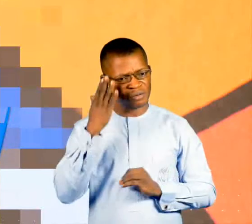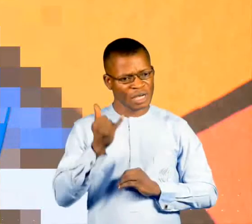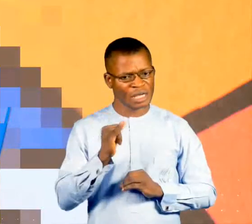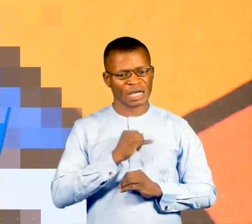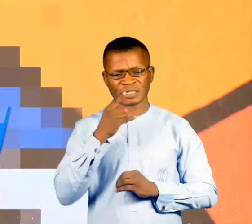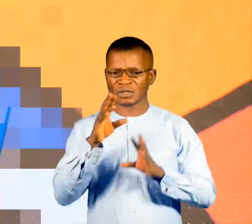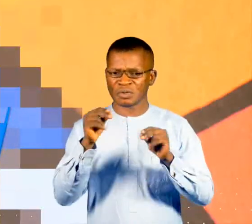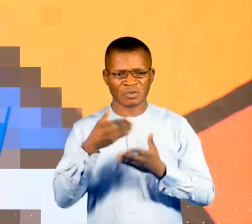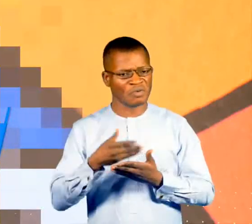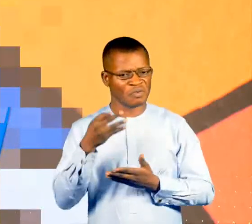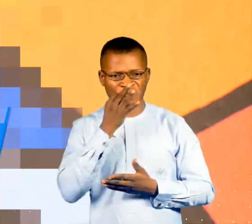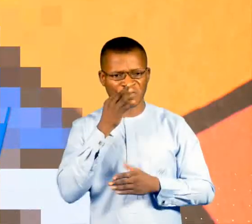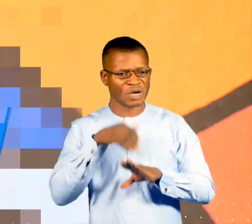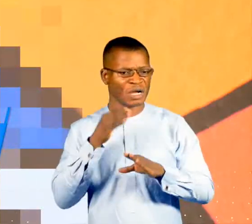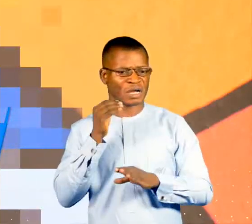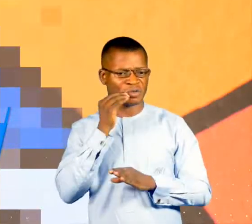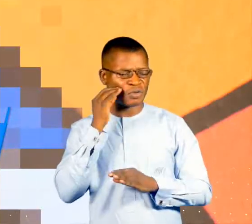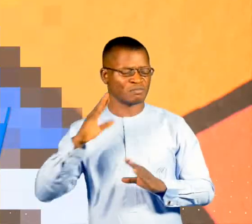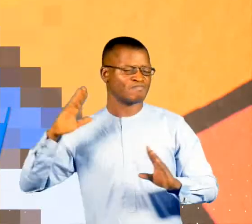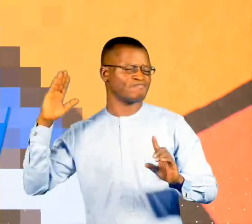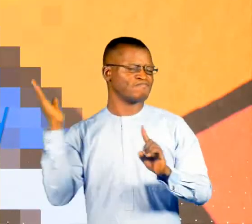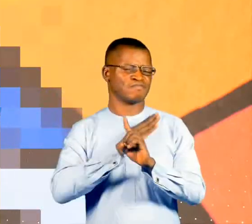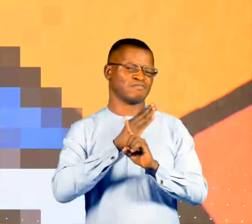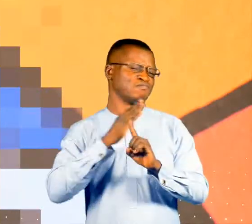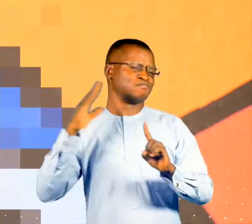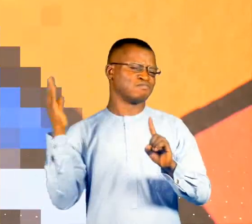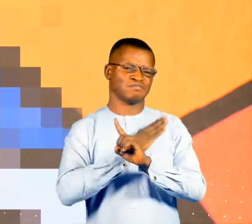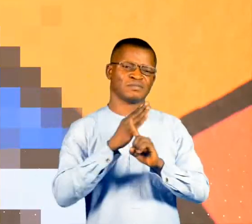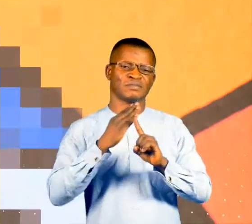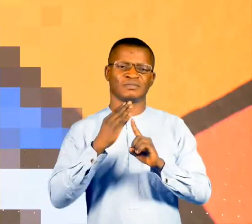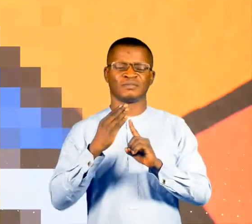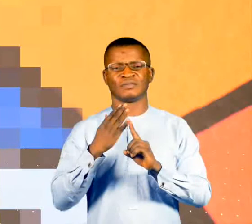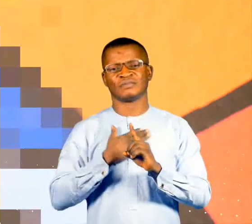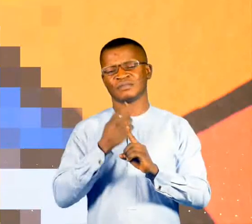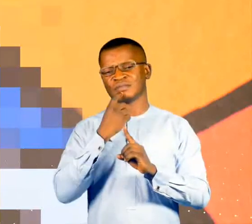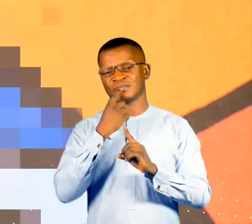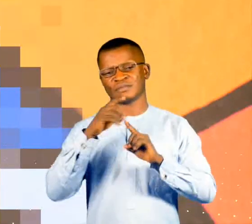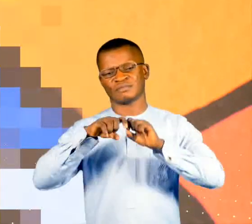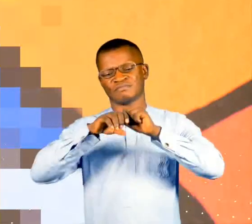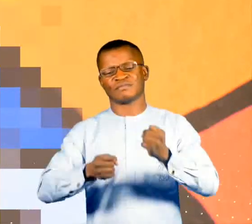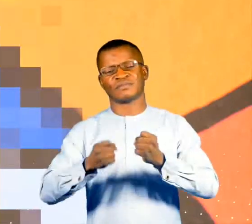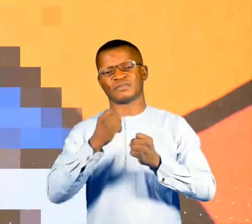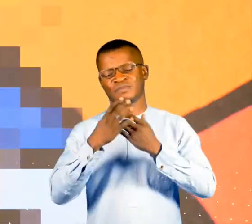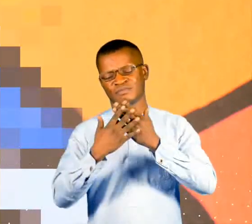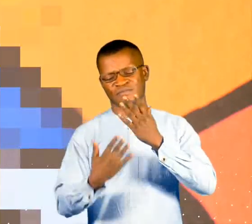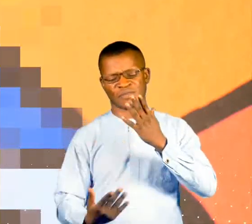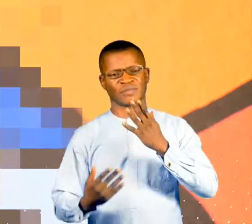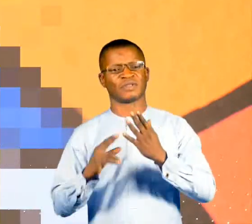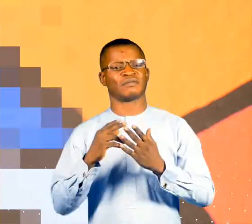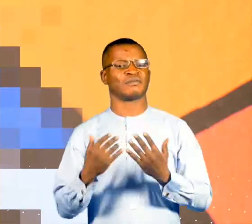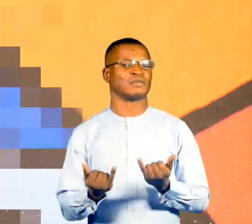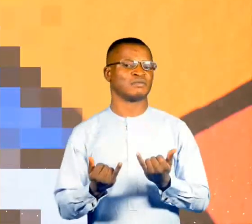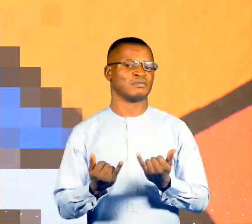now said that her baby eat. I say no. She now say why? I say cause there is no food. She slapped me on my face. Then she tear my lips,